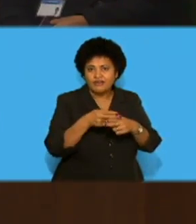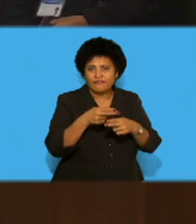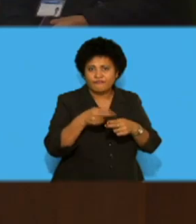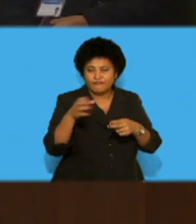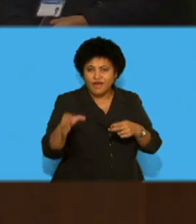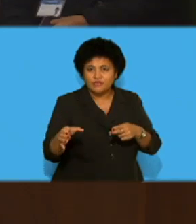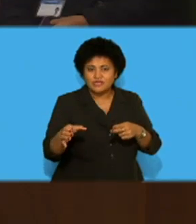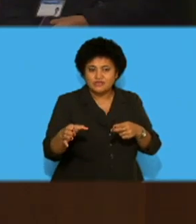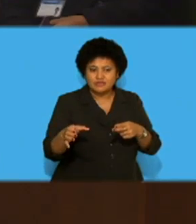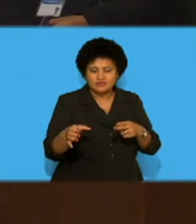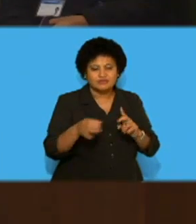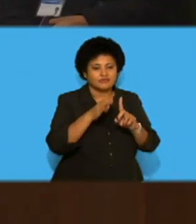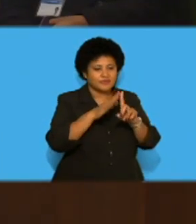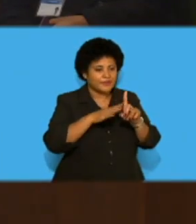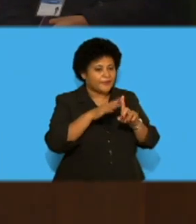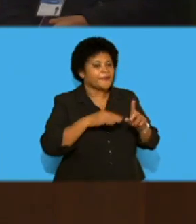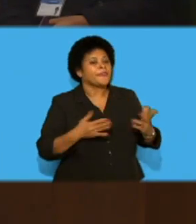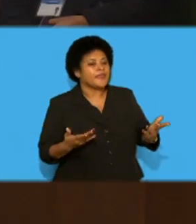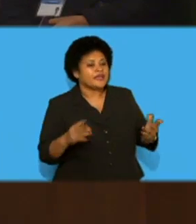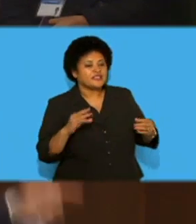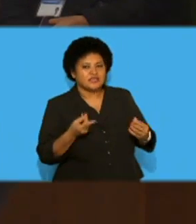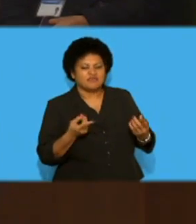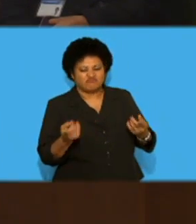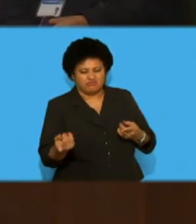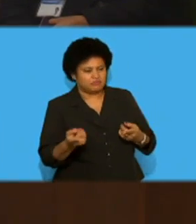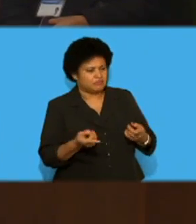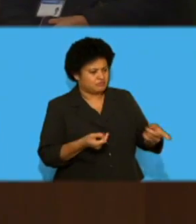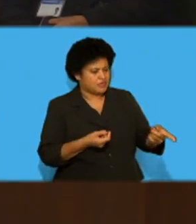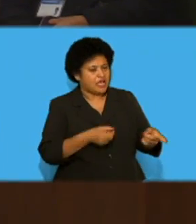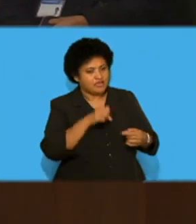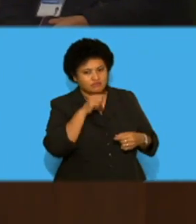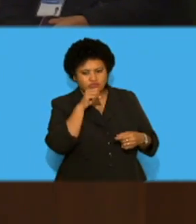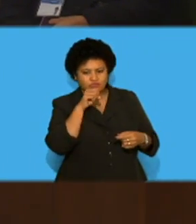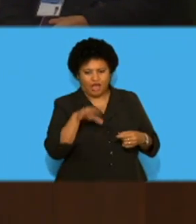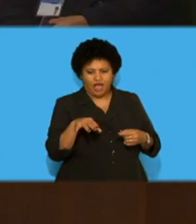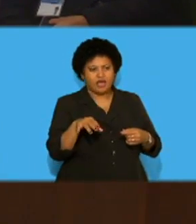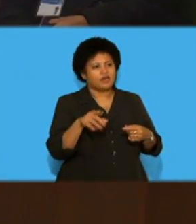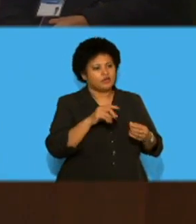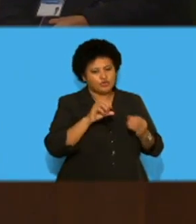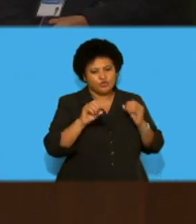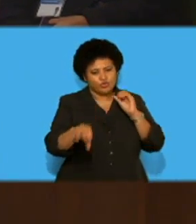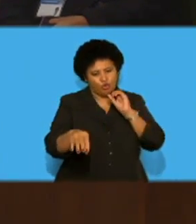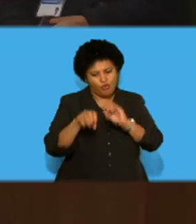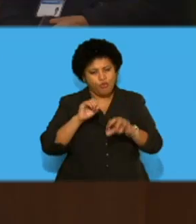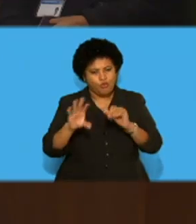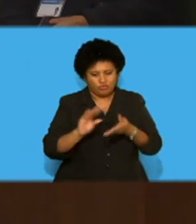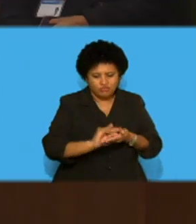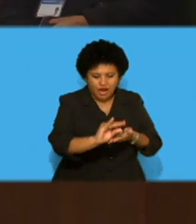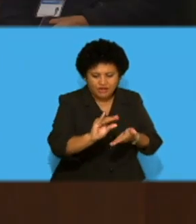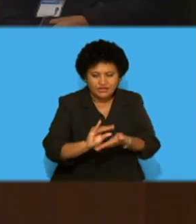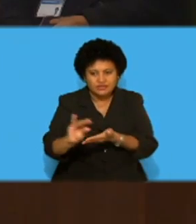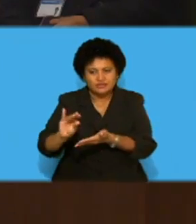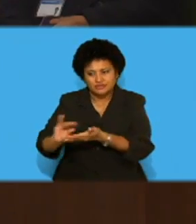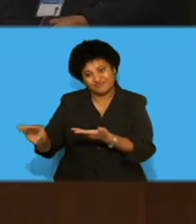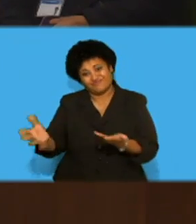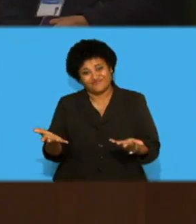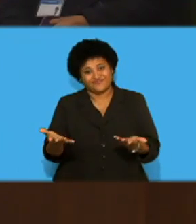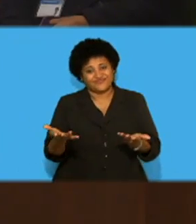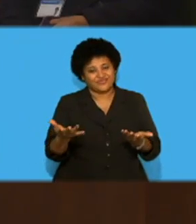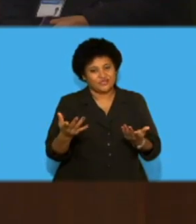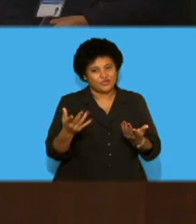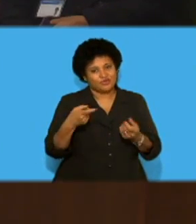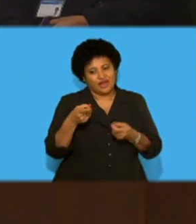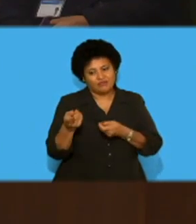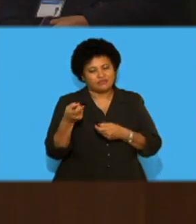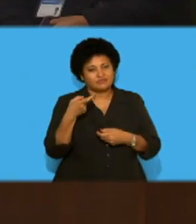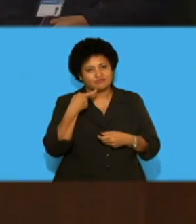some people who are lowly down there and we're throwing money at them. Madam Speaker, we do not see them in that fashion. We see them as very, very